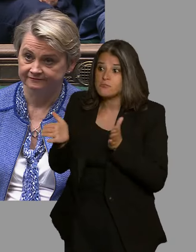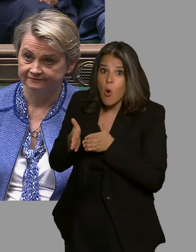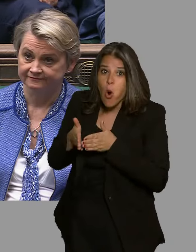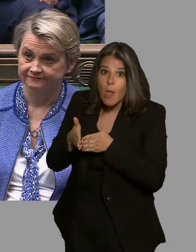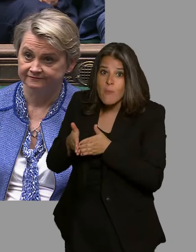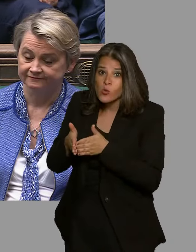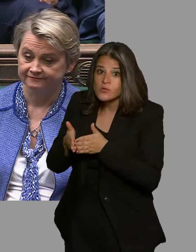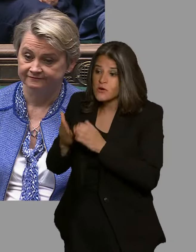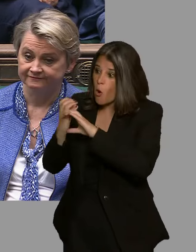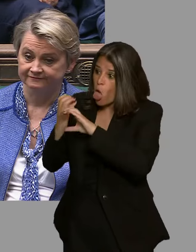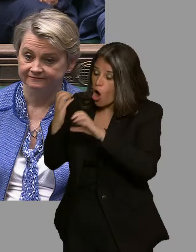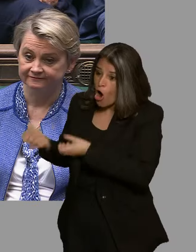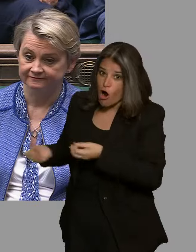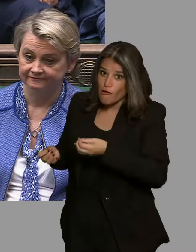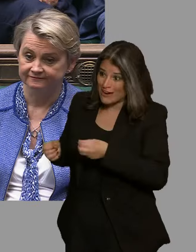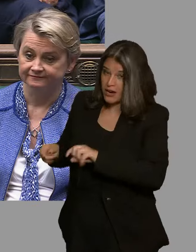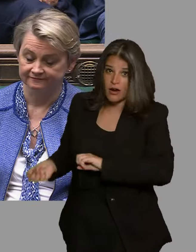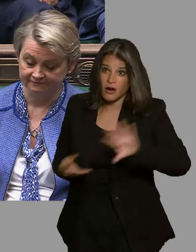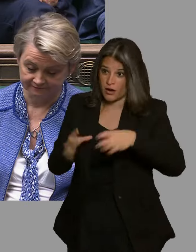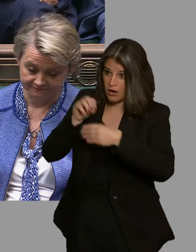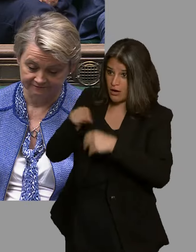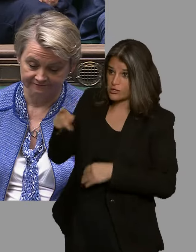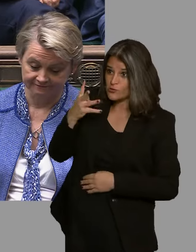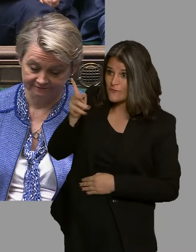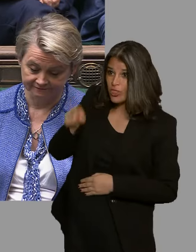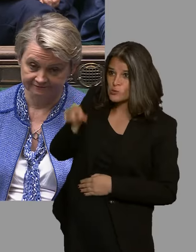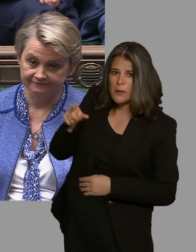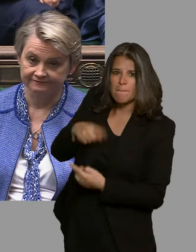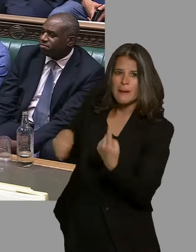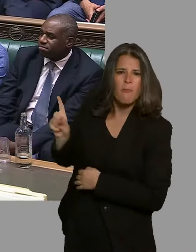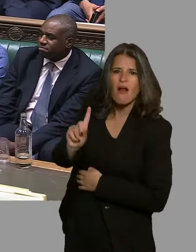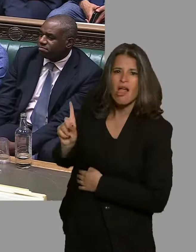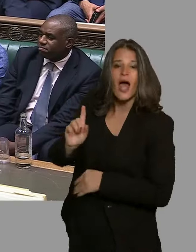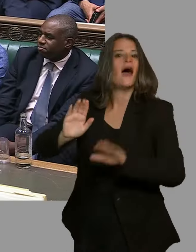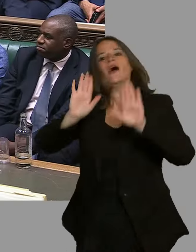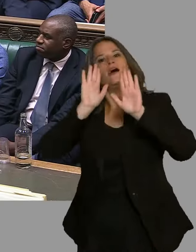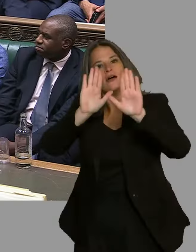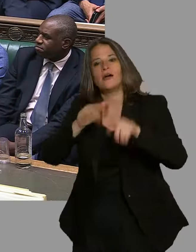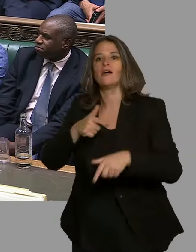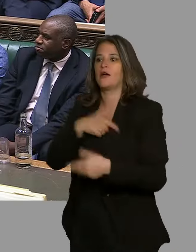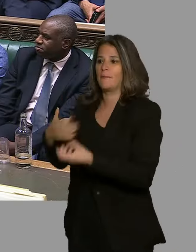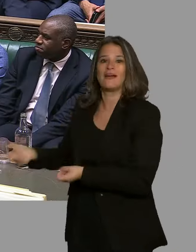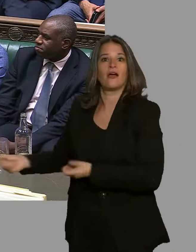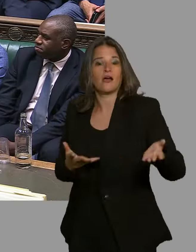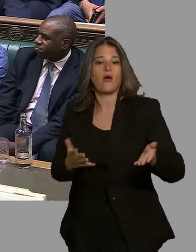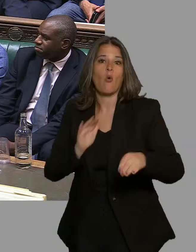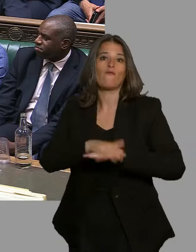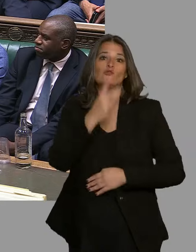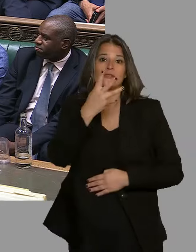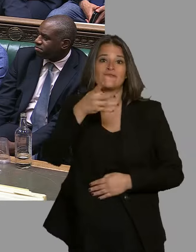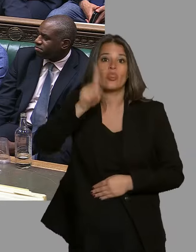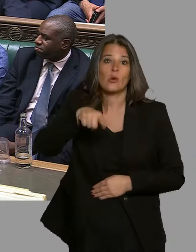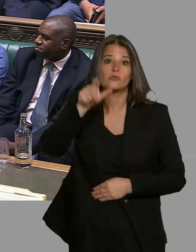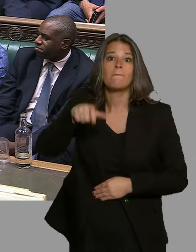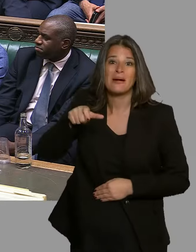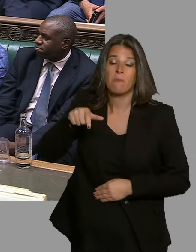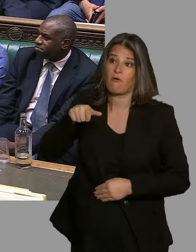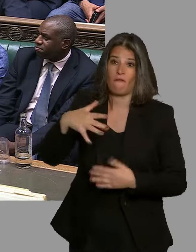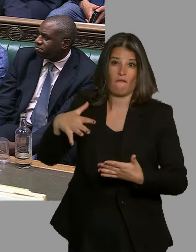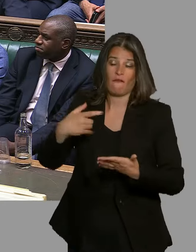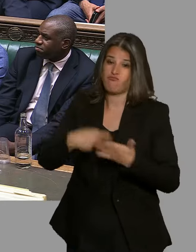back control of our borders, including the Borders Bill, which gives our law enforcement enhanced powers, including